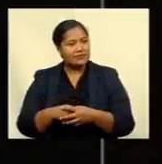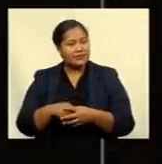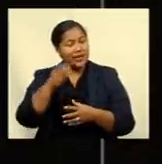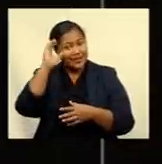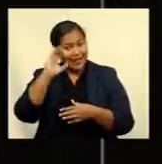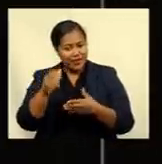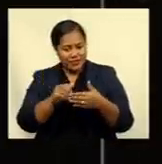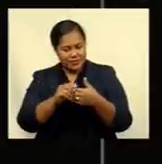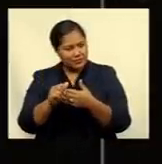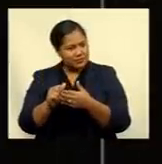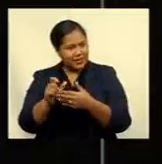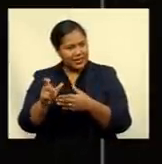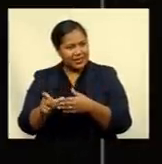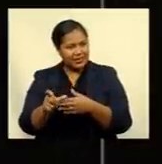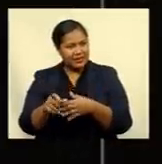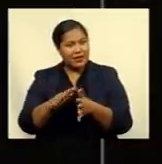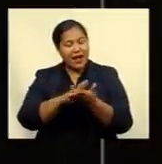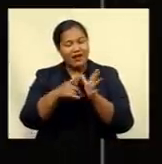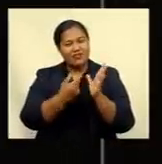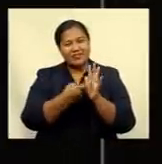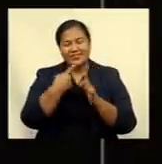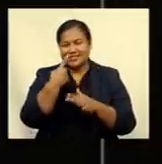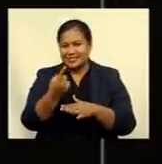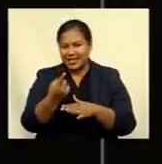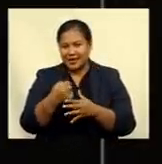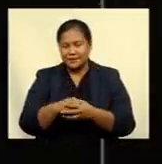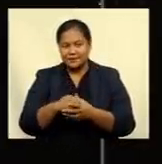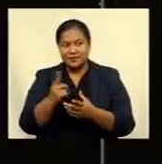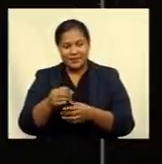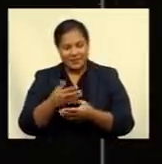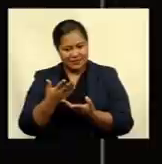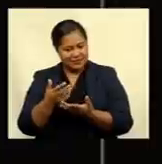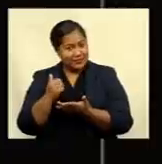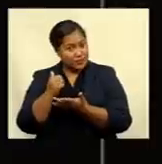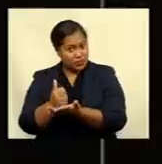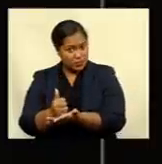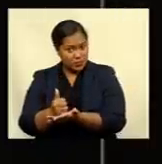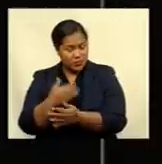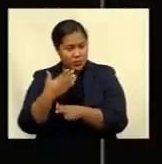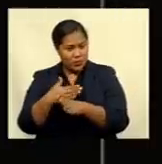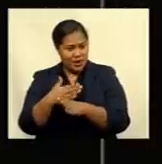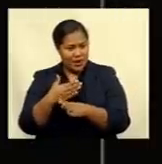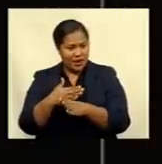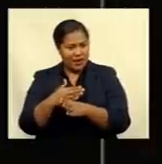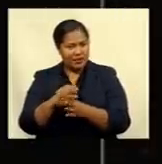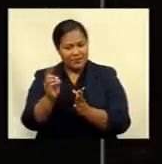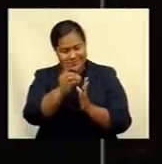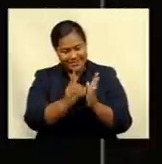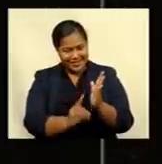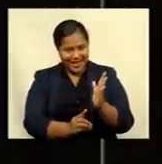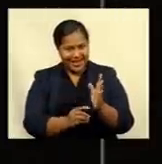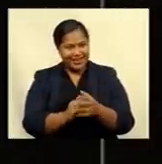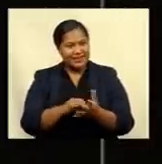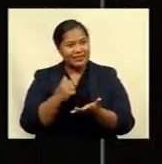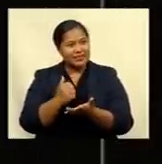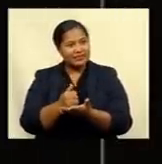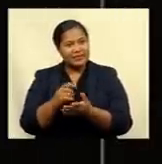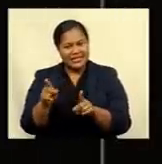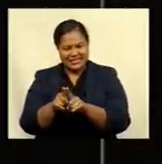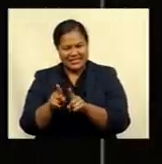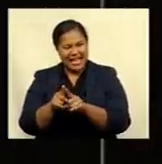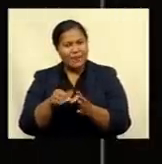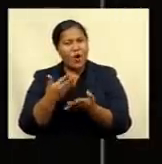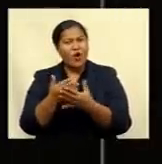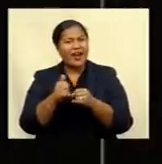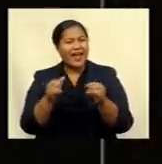says the new design offers a refreshed look with enhanced features that align with the group's objective of delivering seamless digital